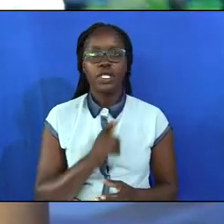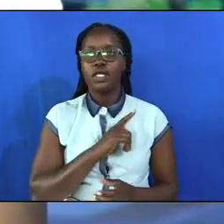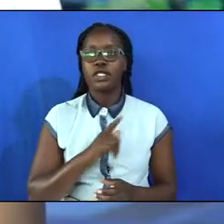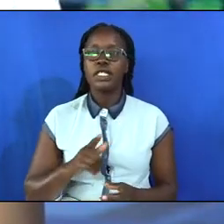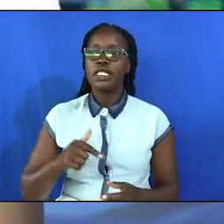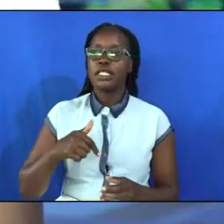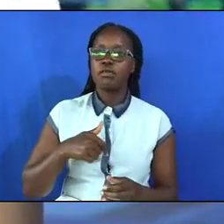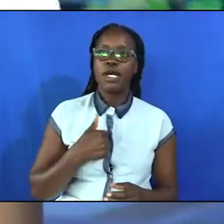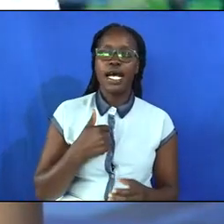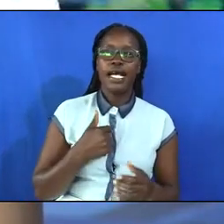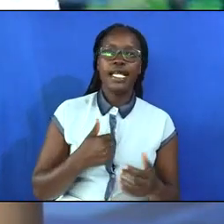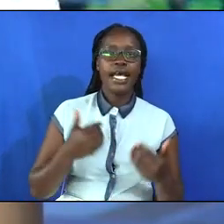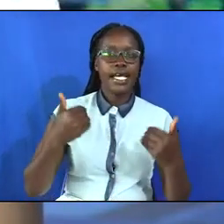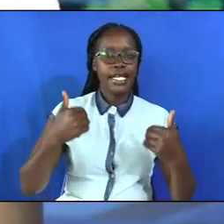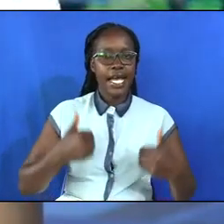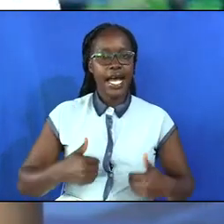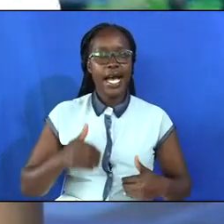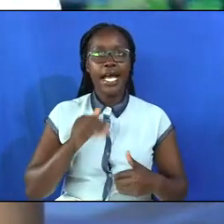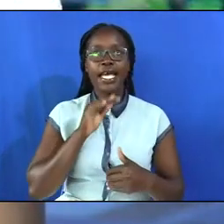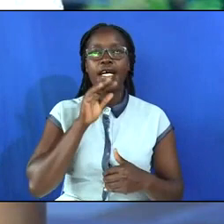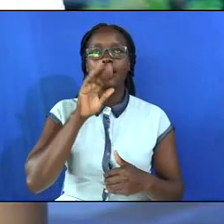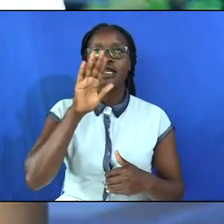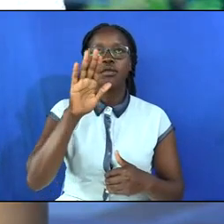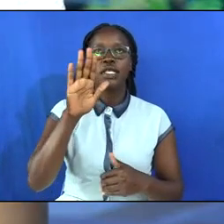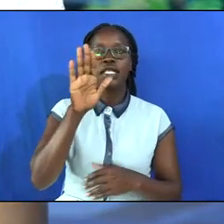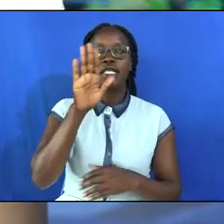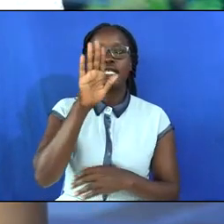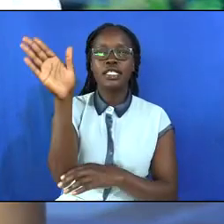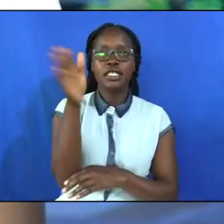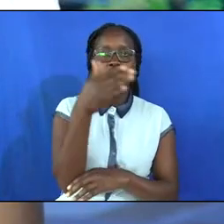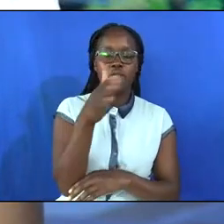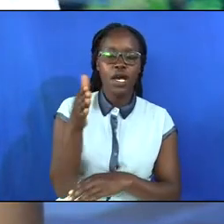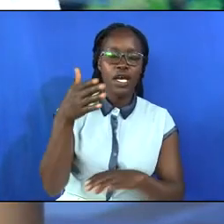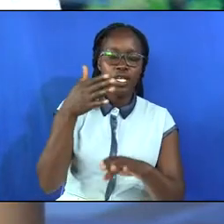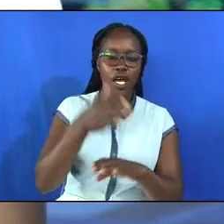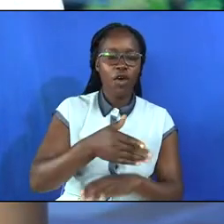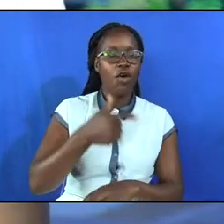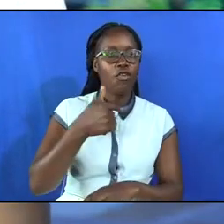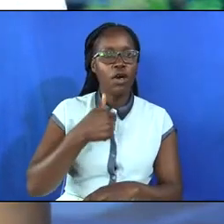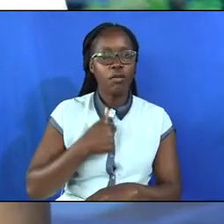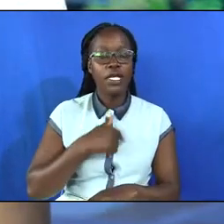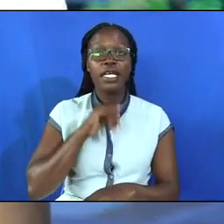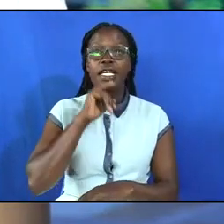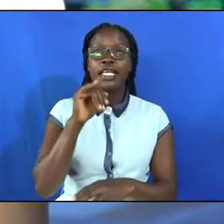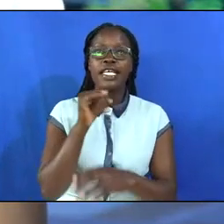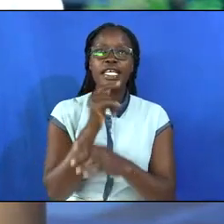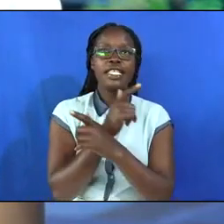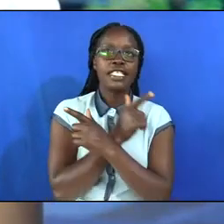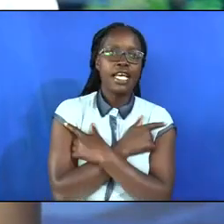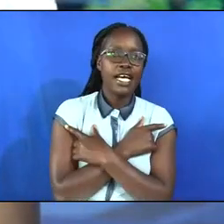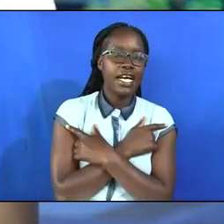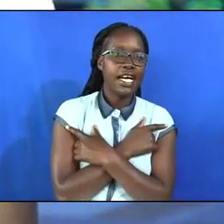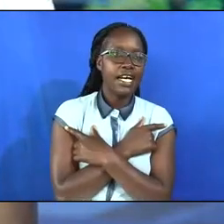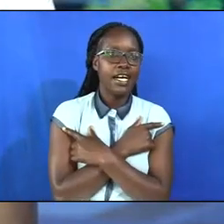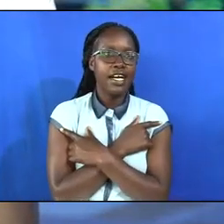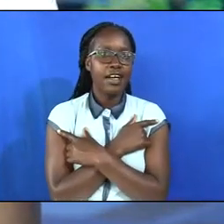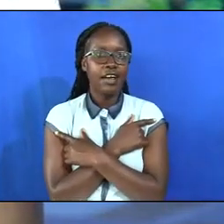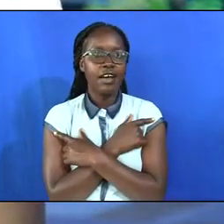The Lord is mine and I am His. His banner over me